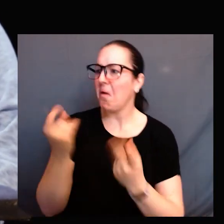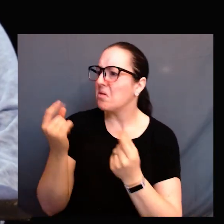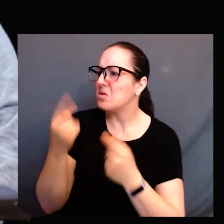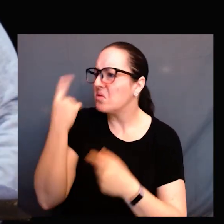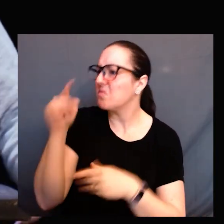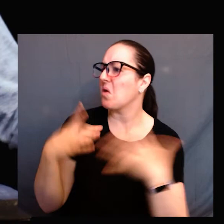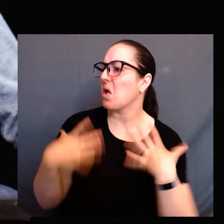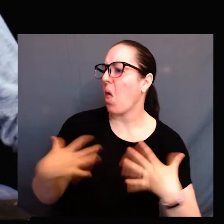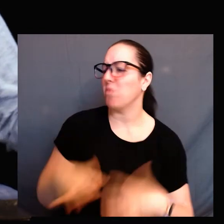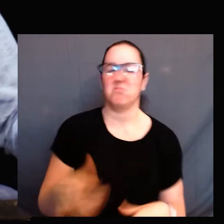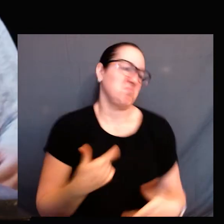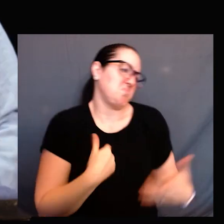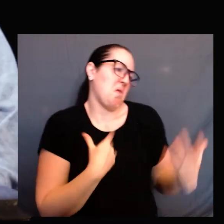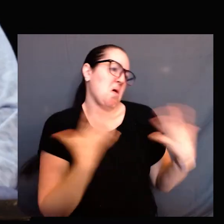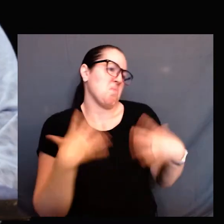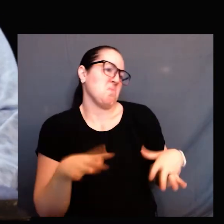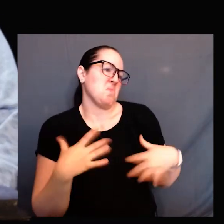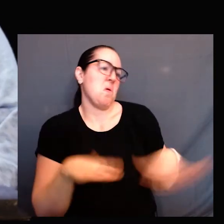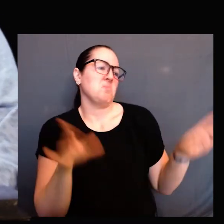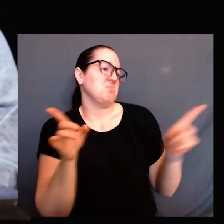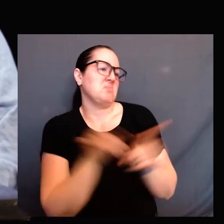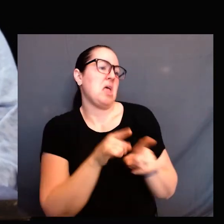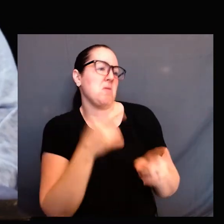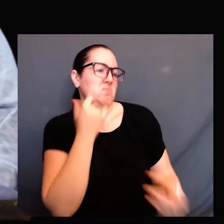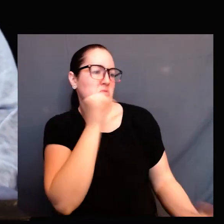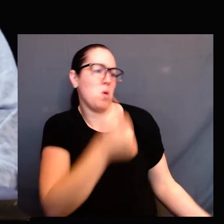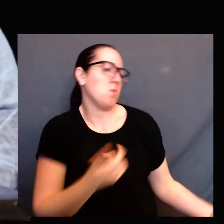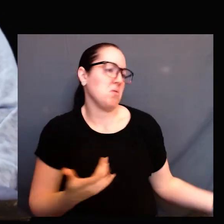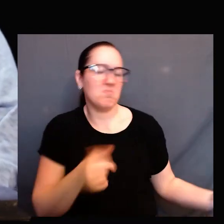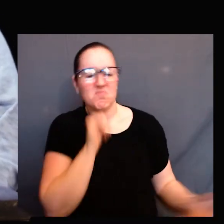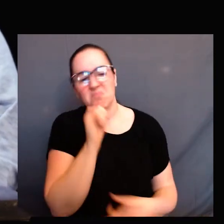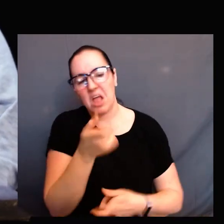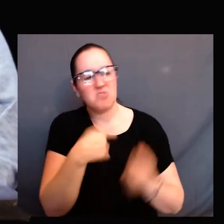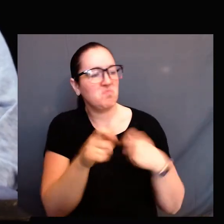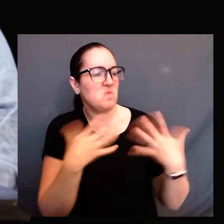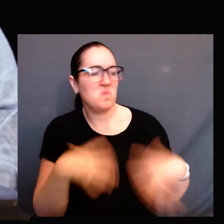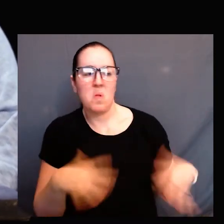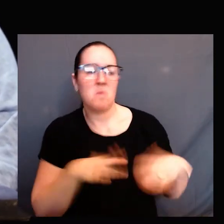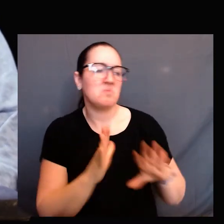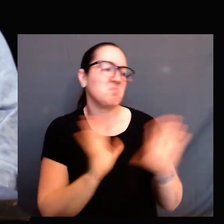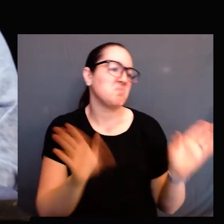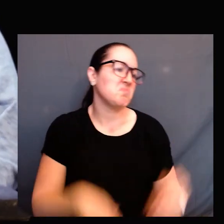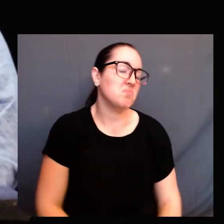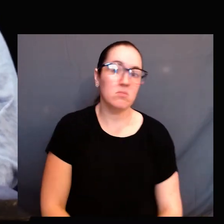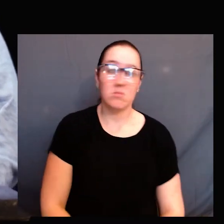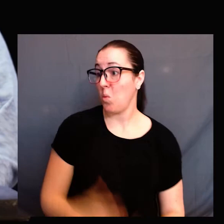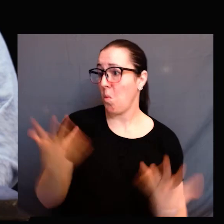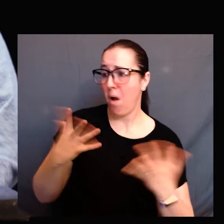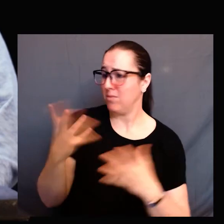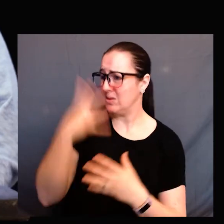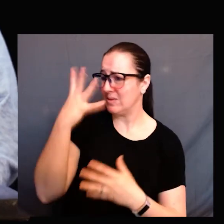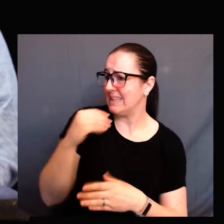to do for clothes? I'll just wear what I have on tomorrow. Not going to change.